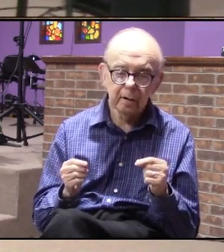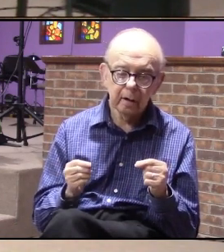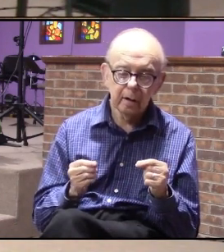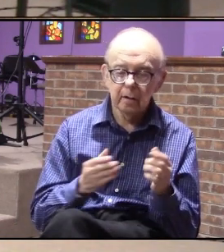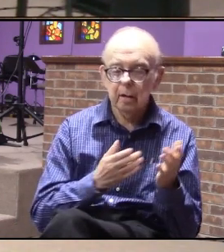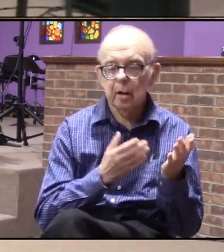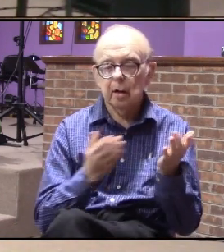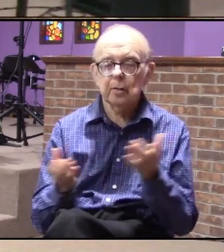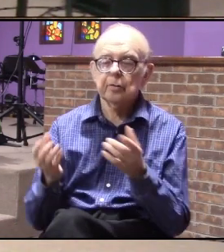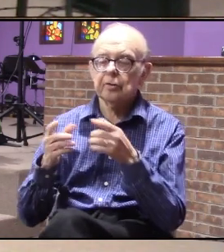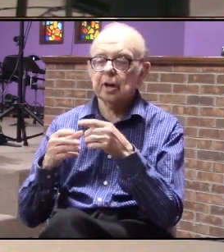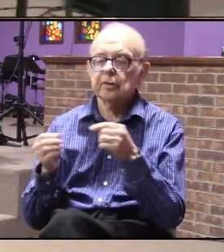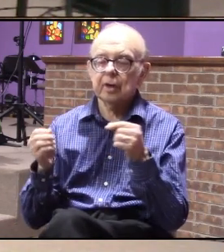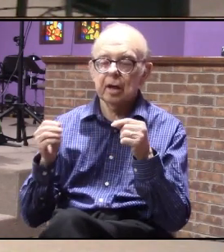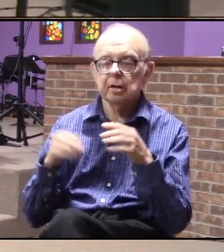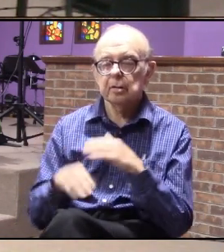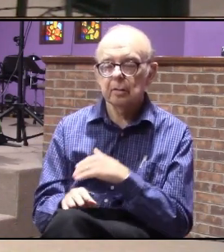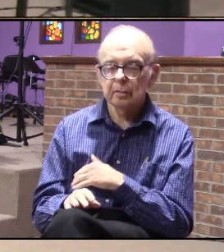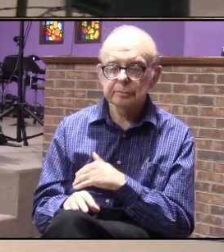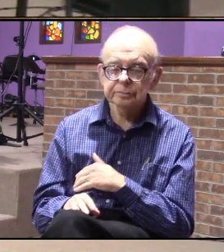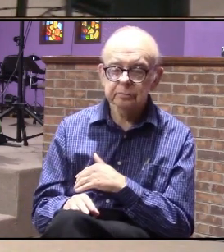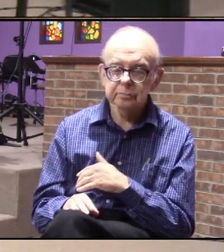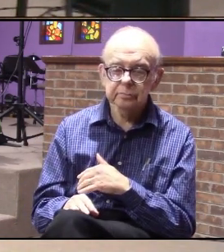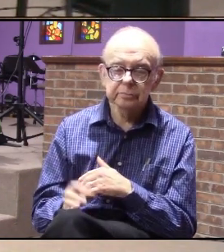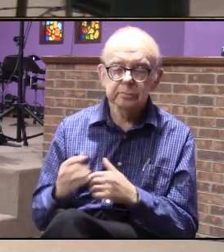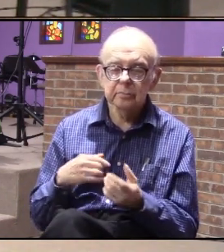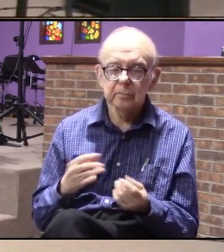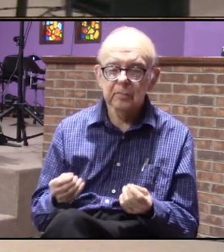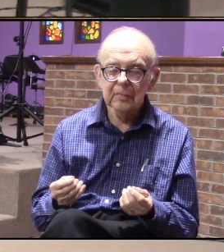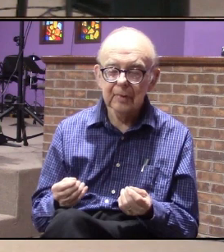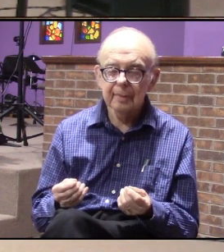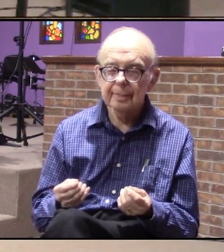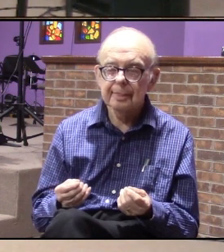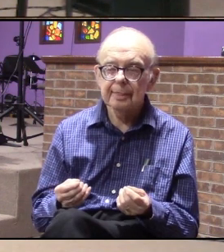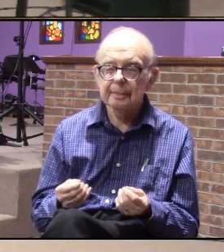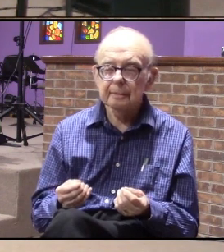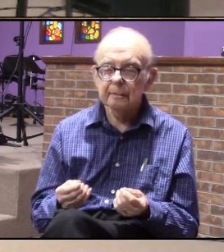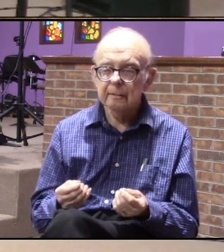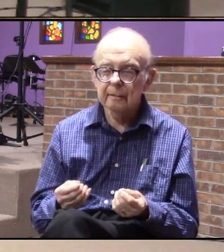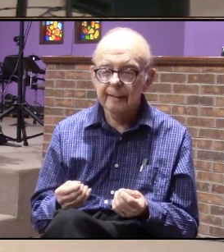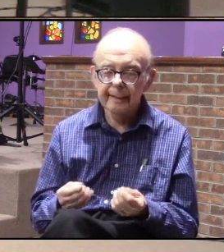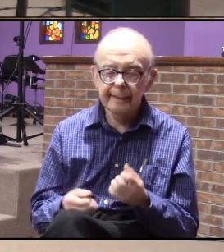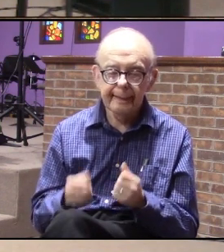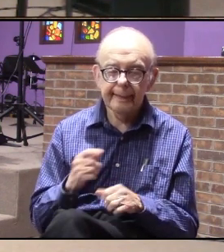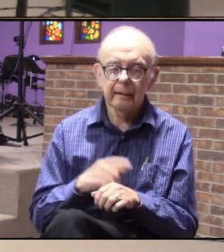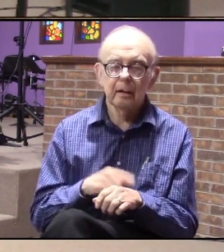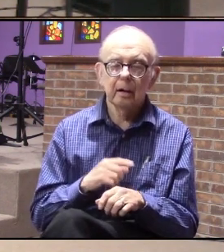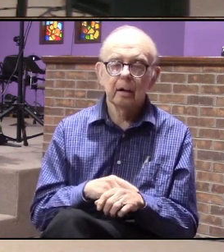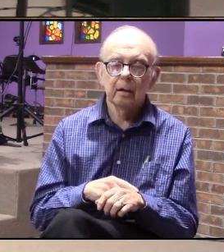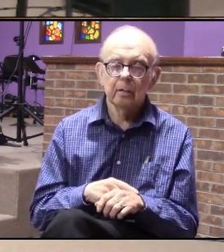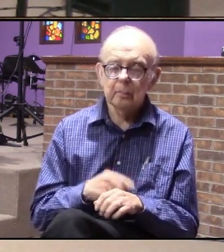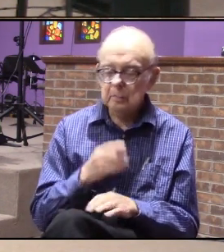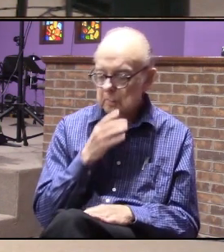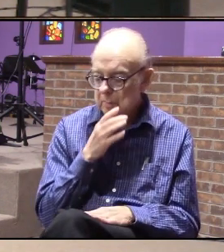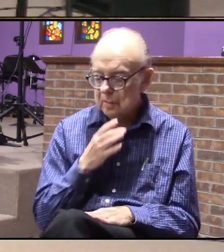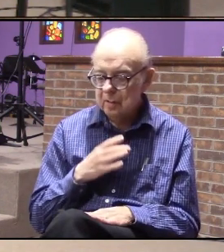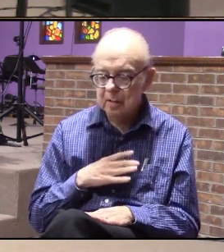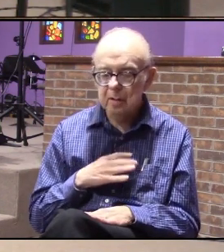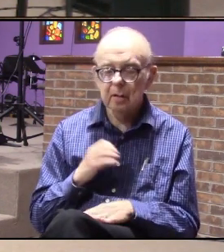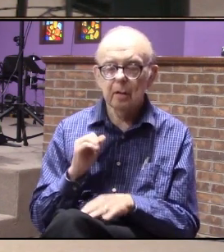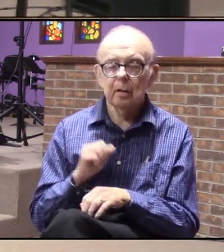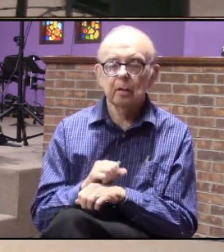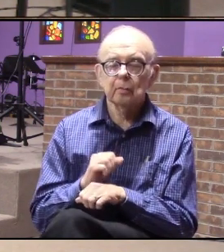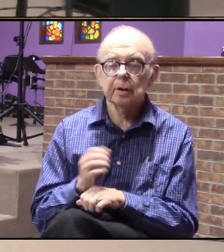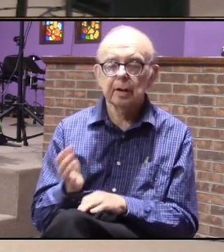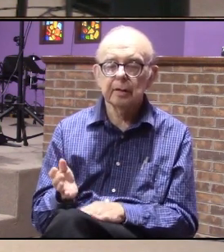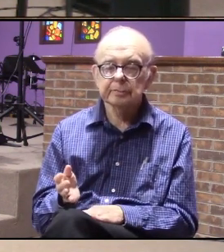your checks in, and then what they would do is they would have, most of the time it was women that were working